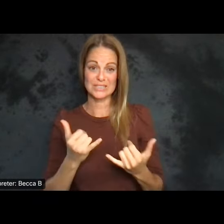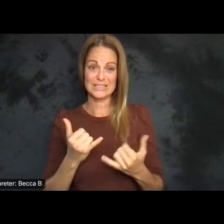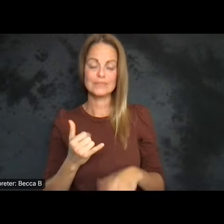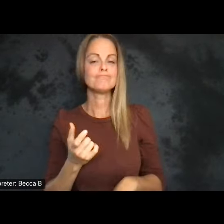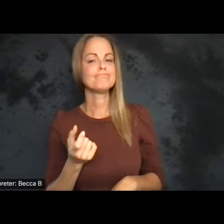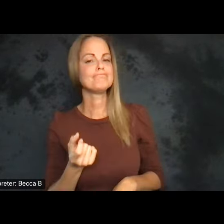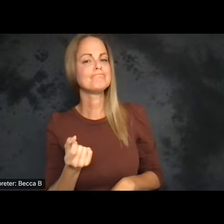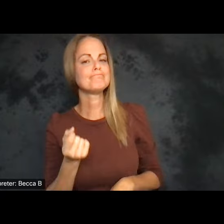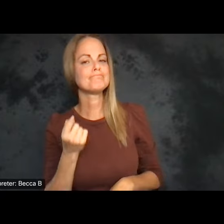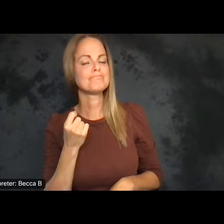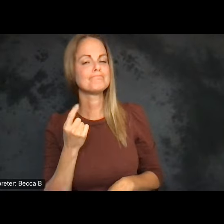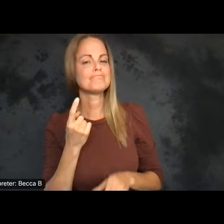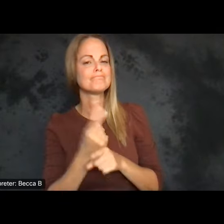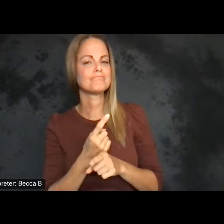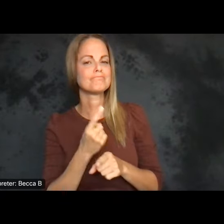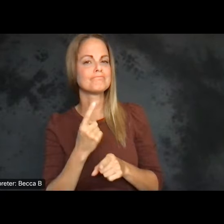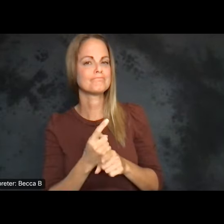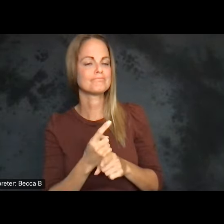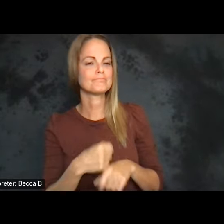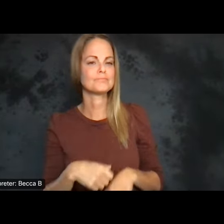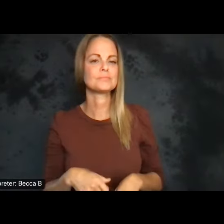are.